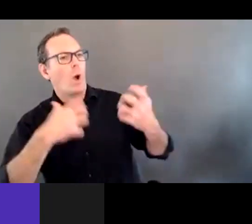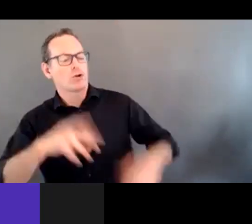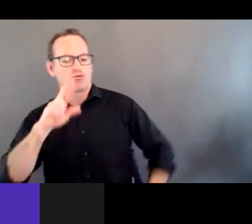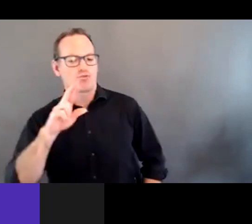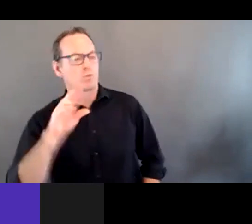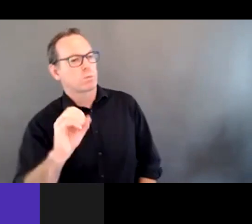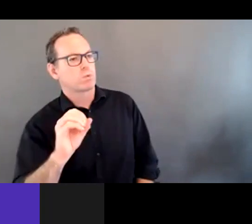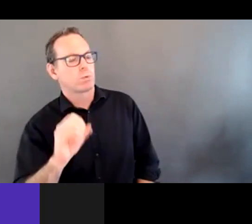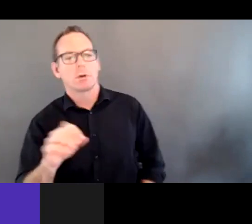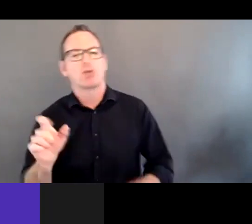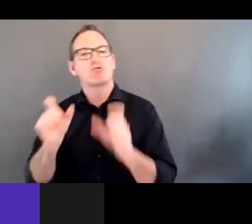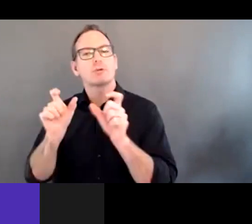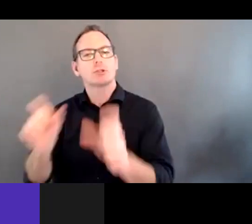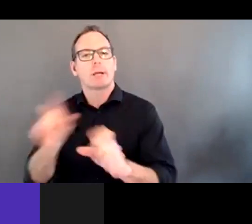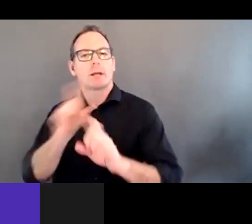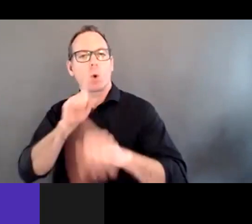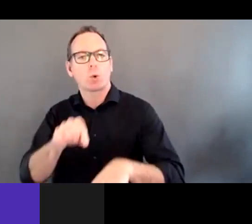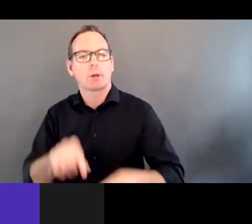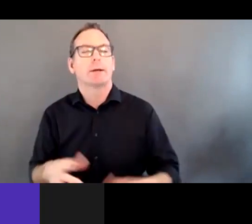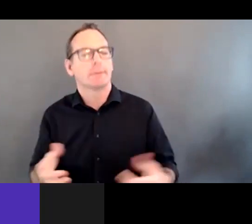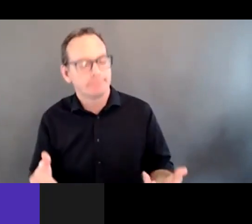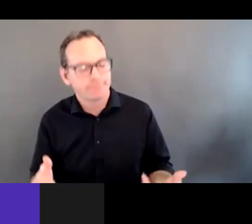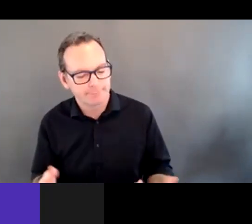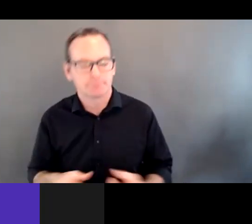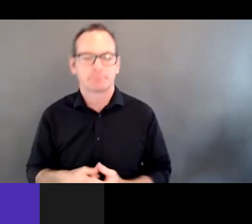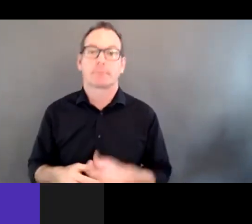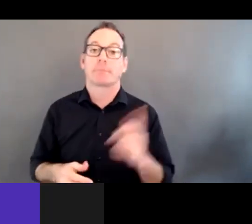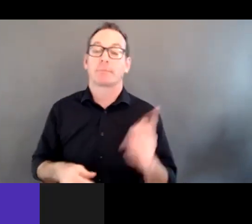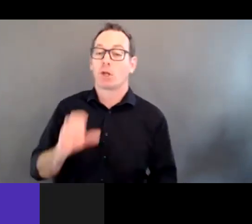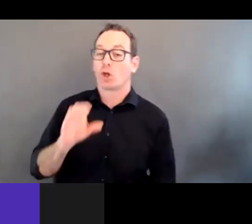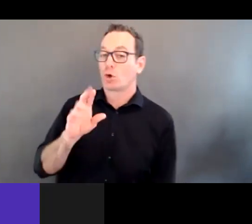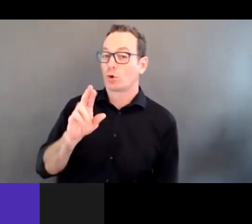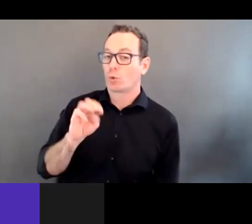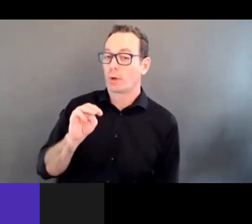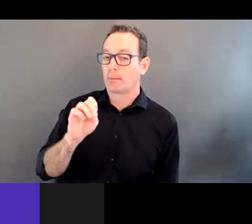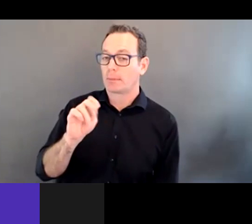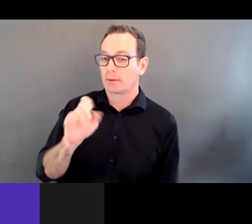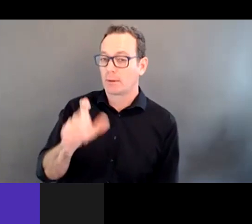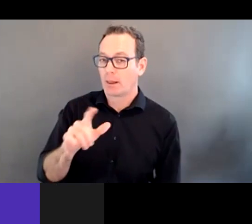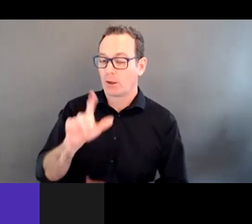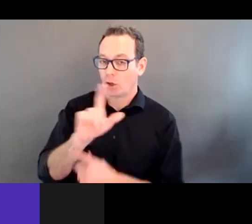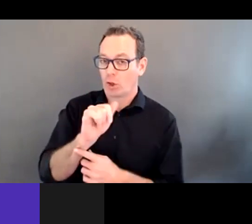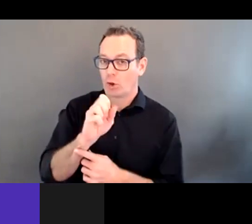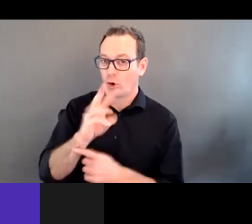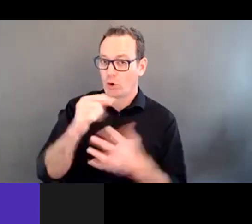we have these two processes that we can go through. They don't end in what's called a restraining order, but they are effectively